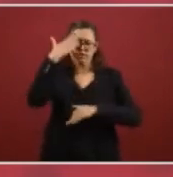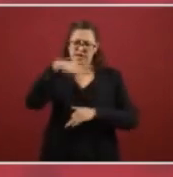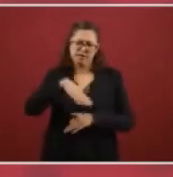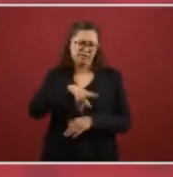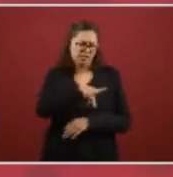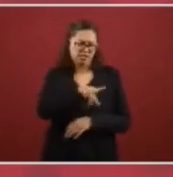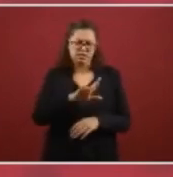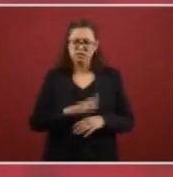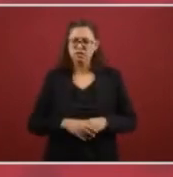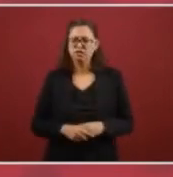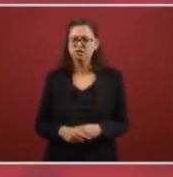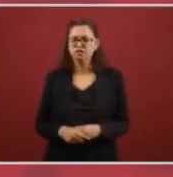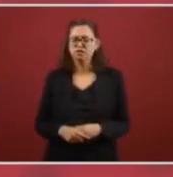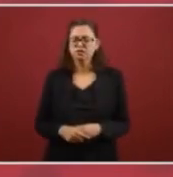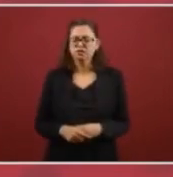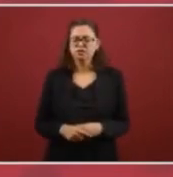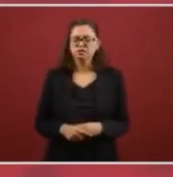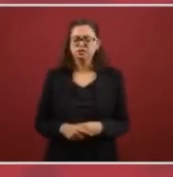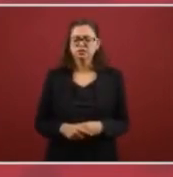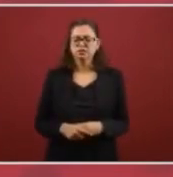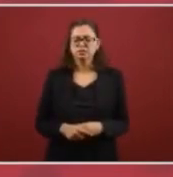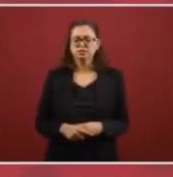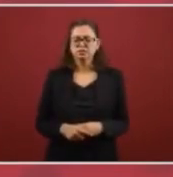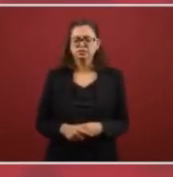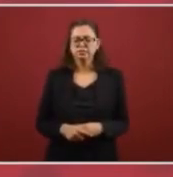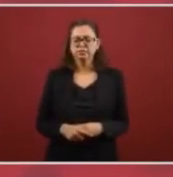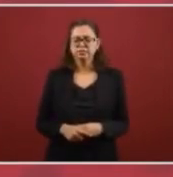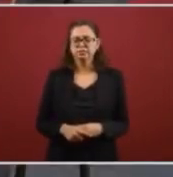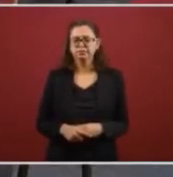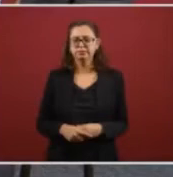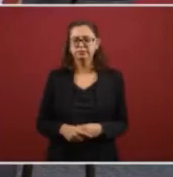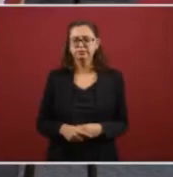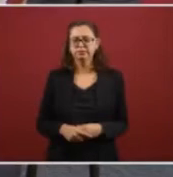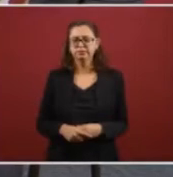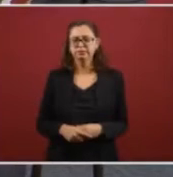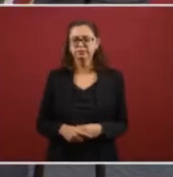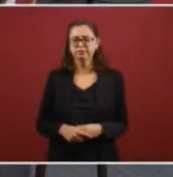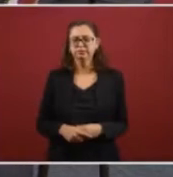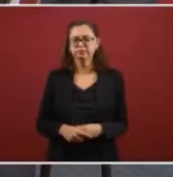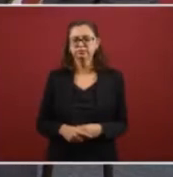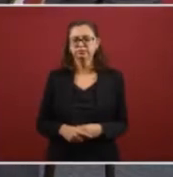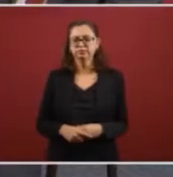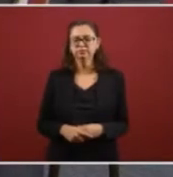is public dominion, it's already old news, because they even have